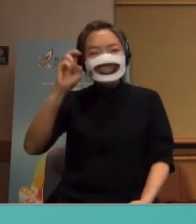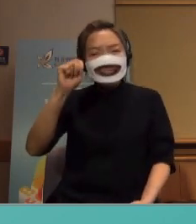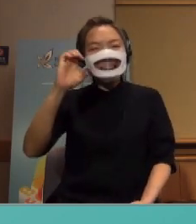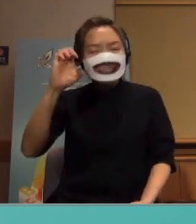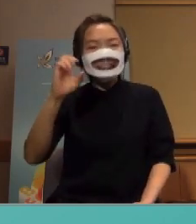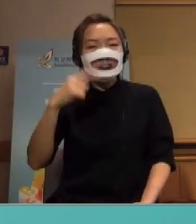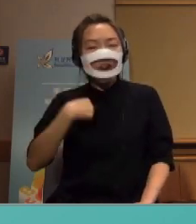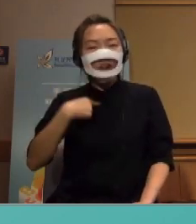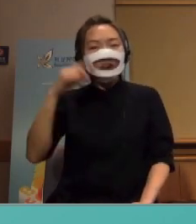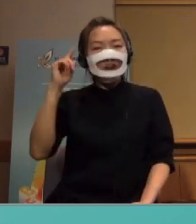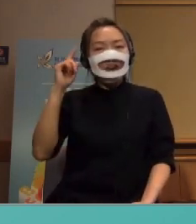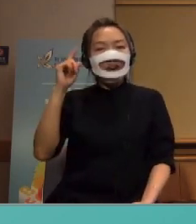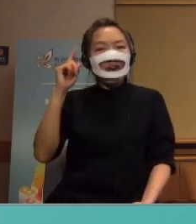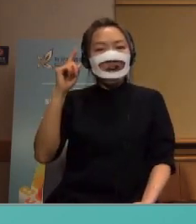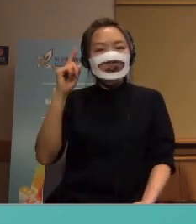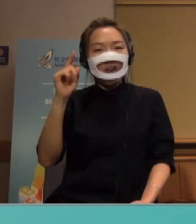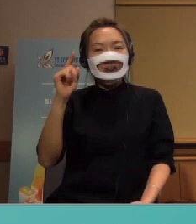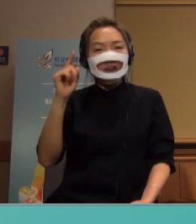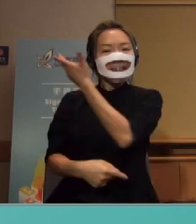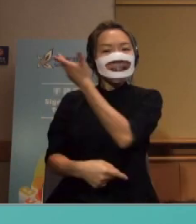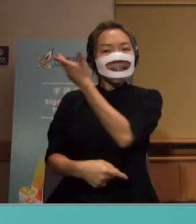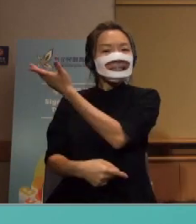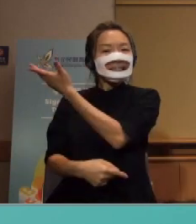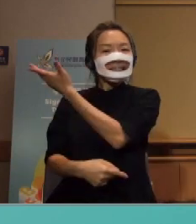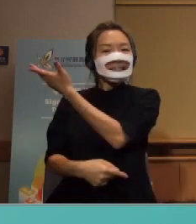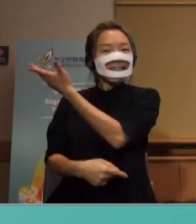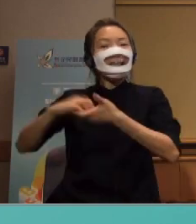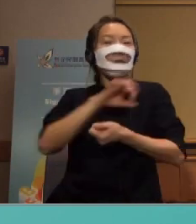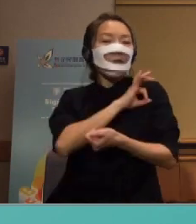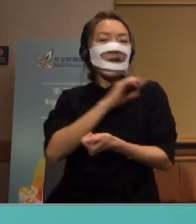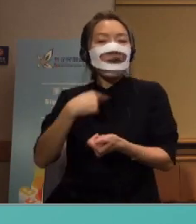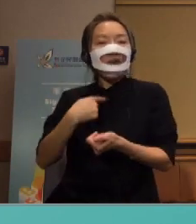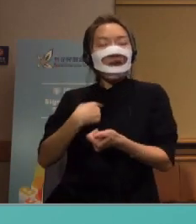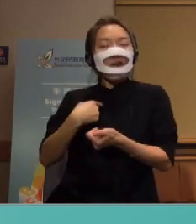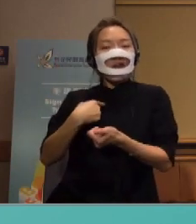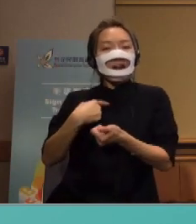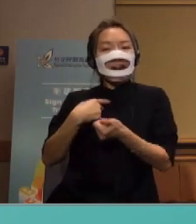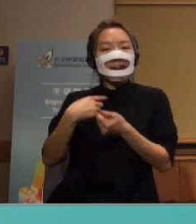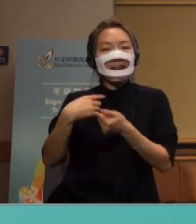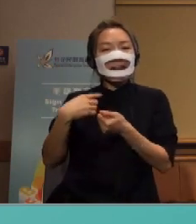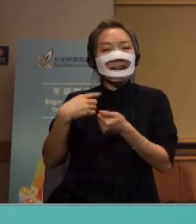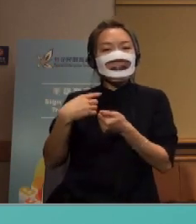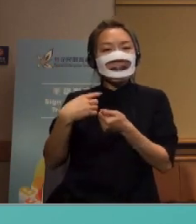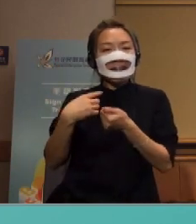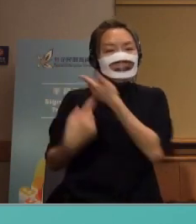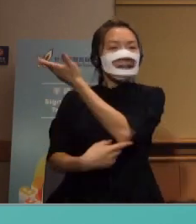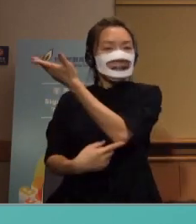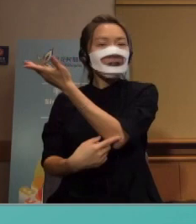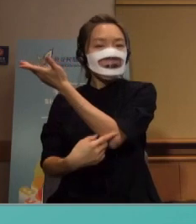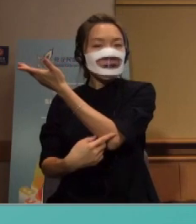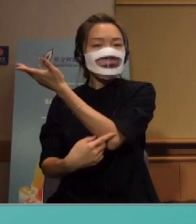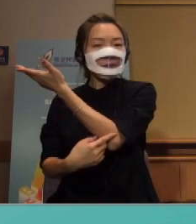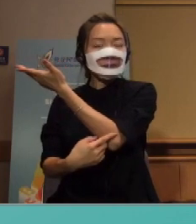Metaverse Charity Foundation, which is we've actually found this charity association this year in